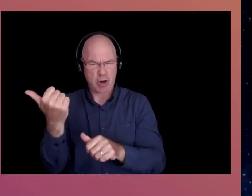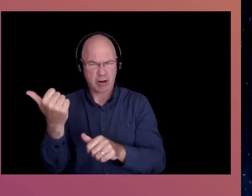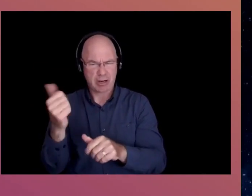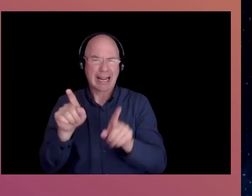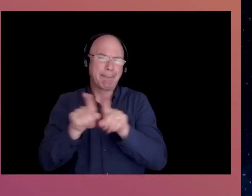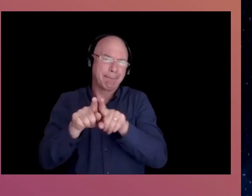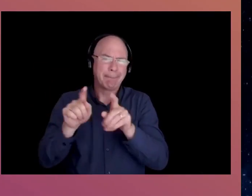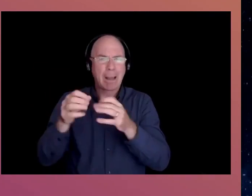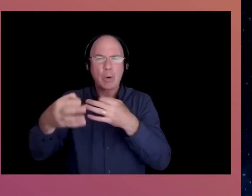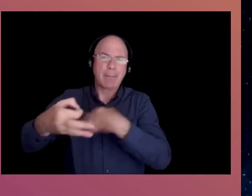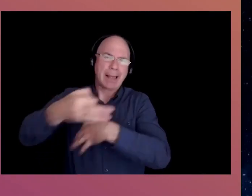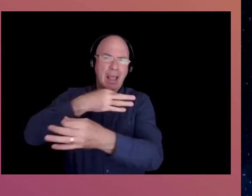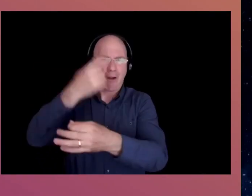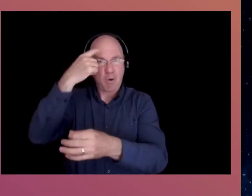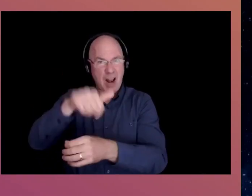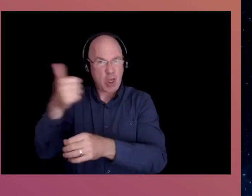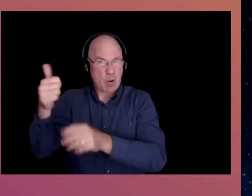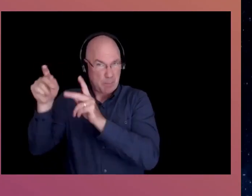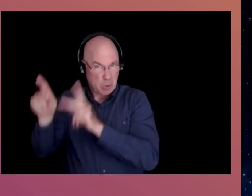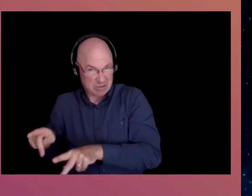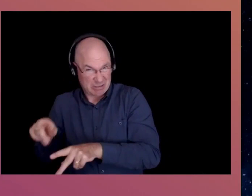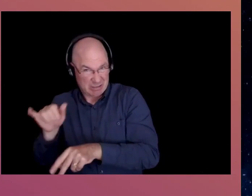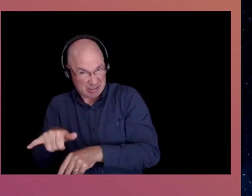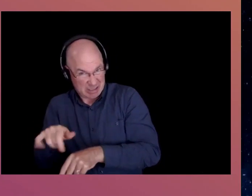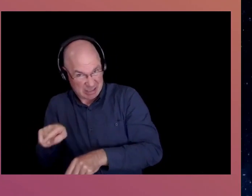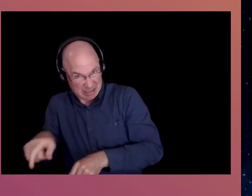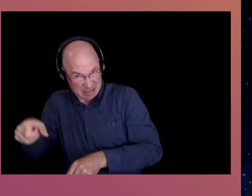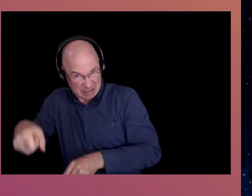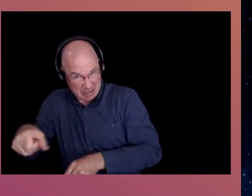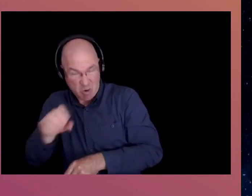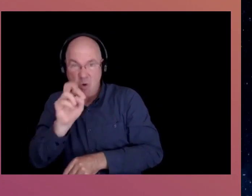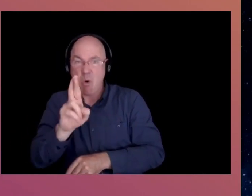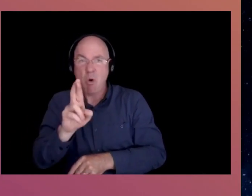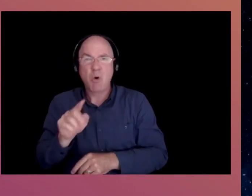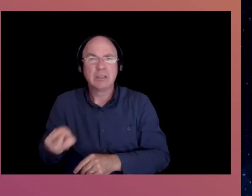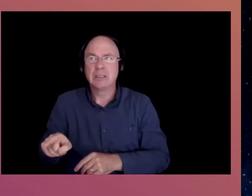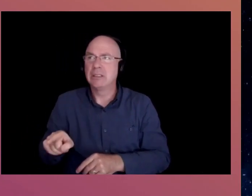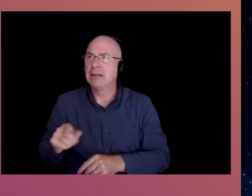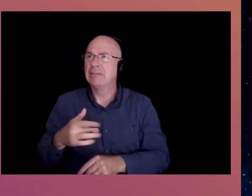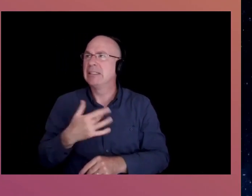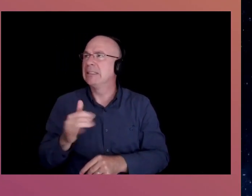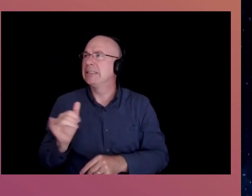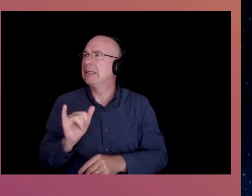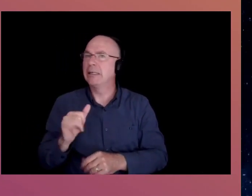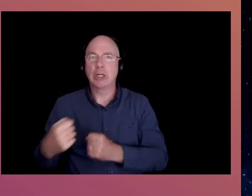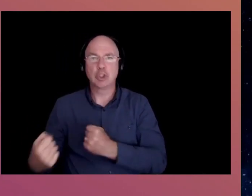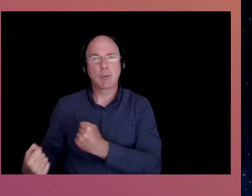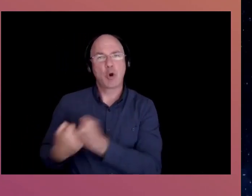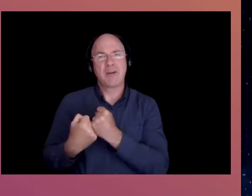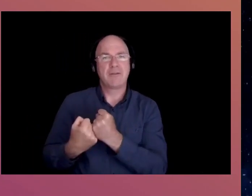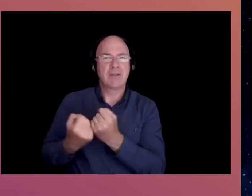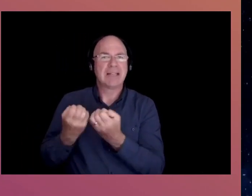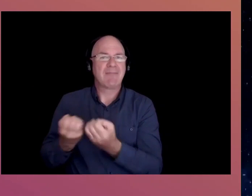for another person, or is it more like a, does it feel more like a supportive device?